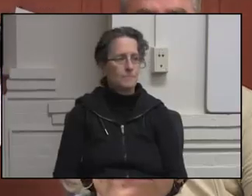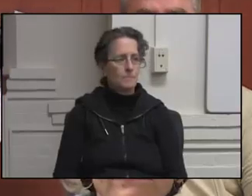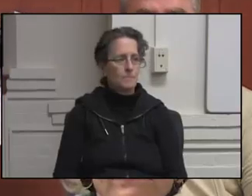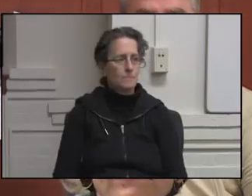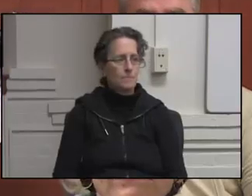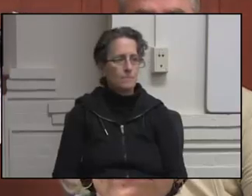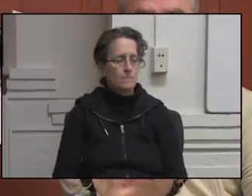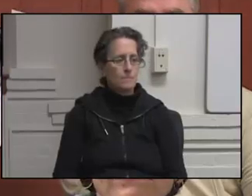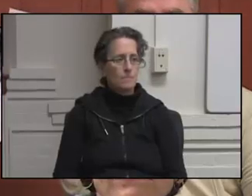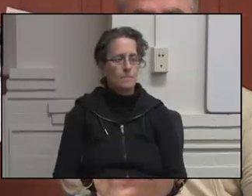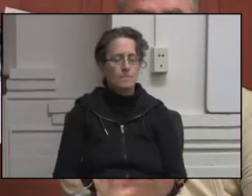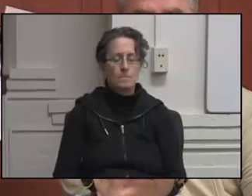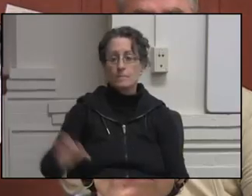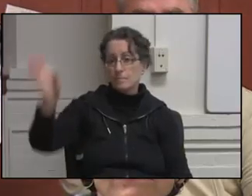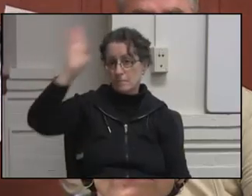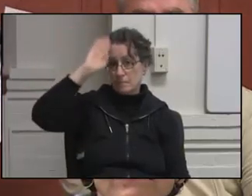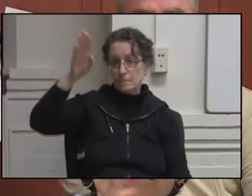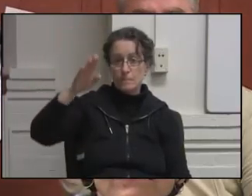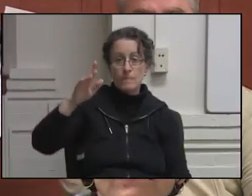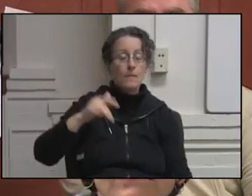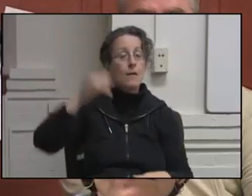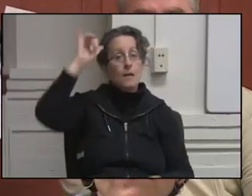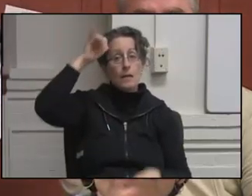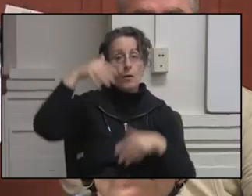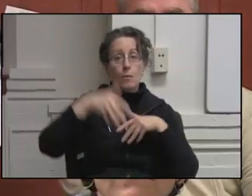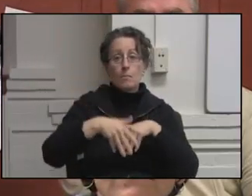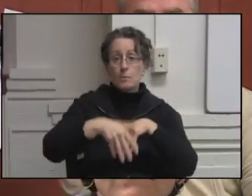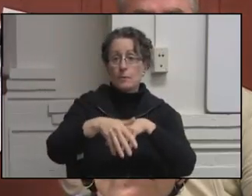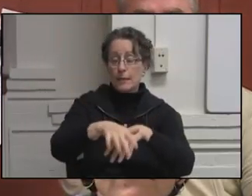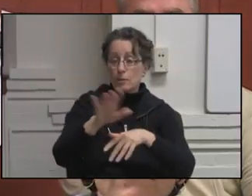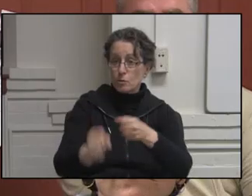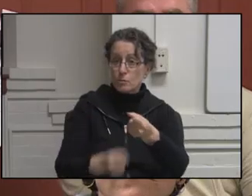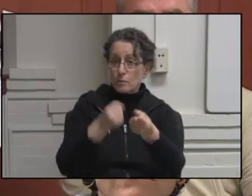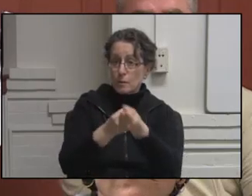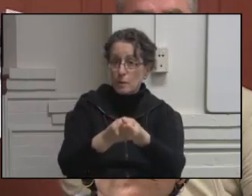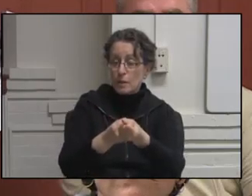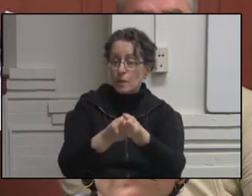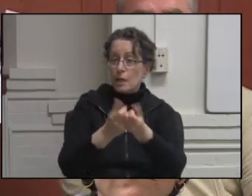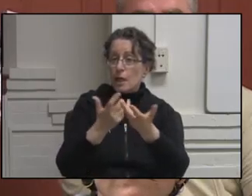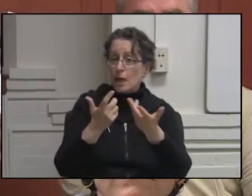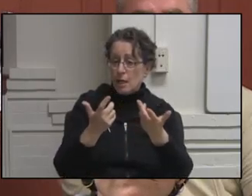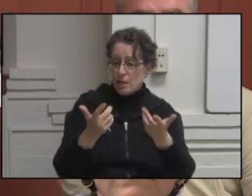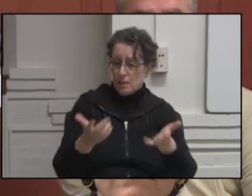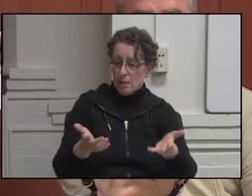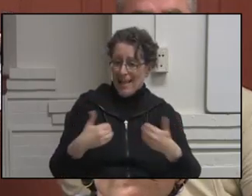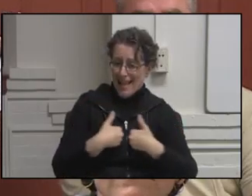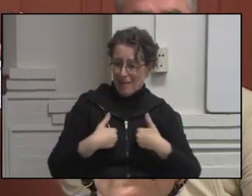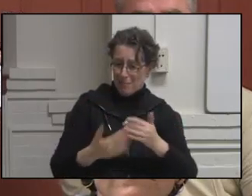Hello. Does the strolling of the Heifers parade endorse treating animals as entertainment?